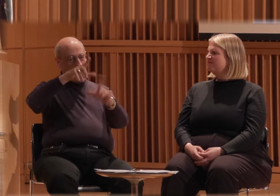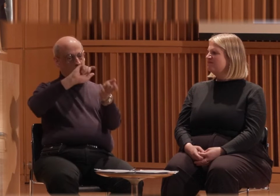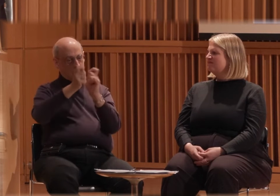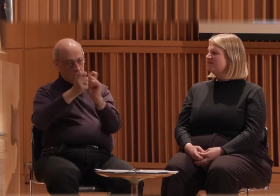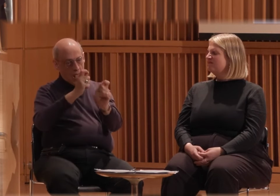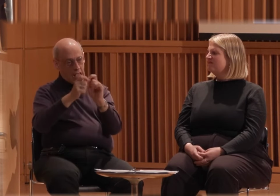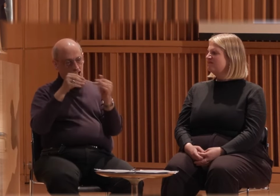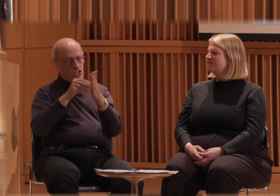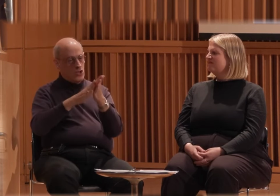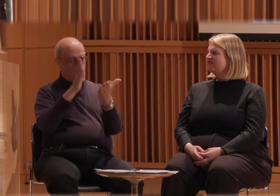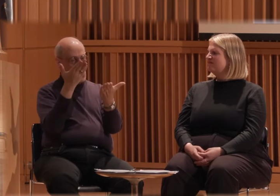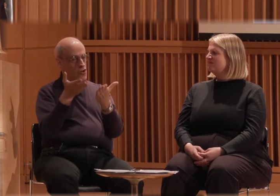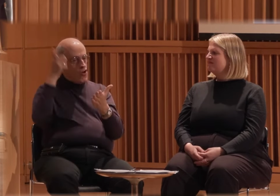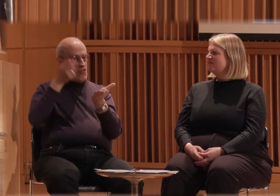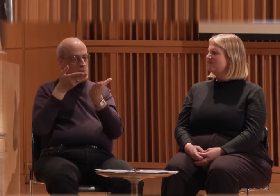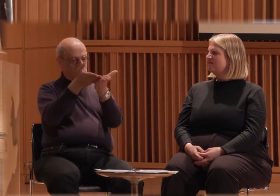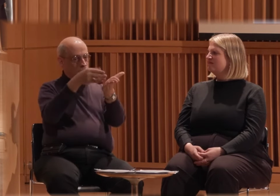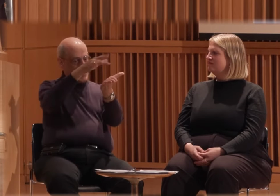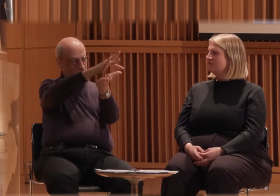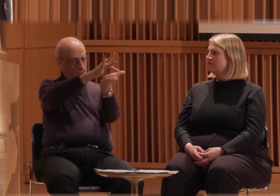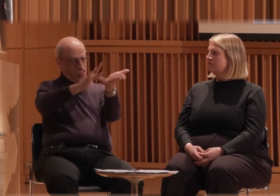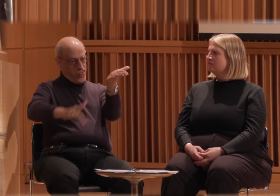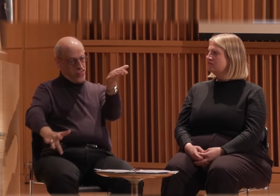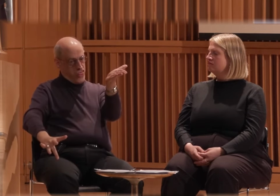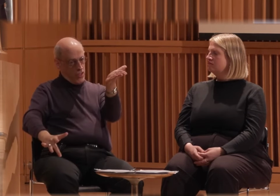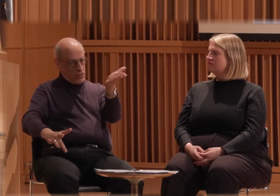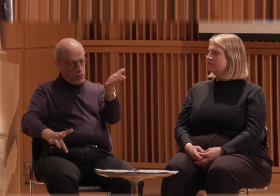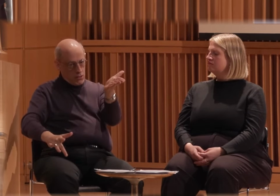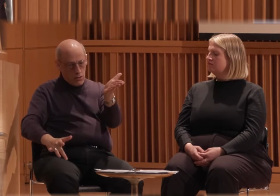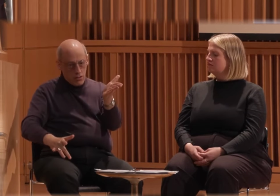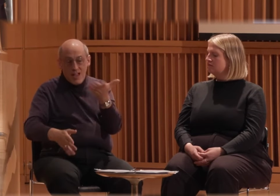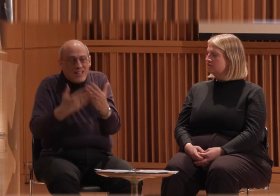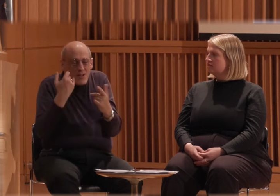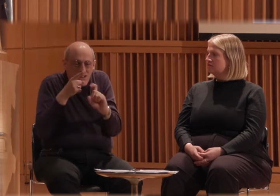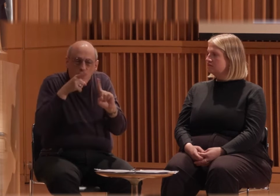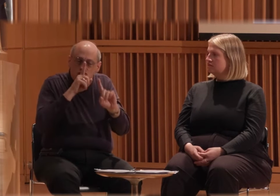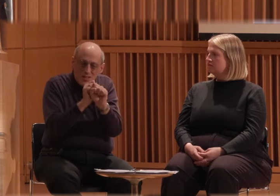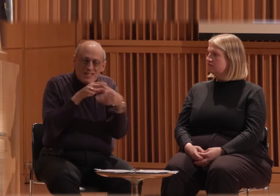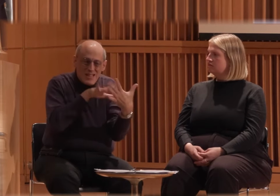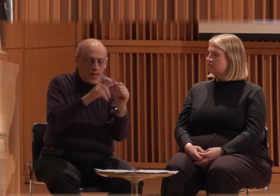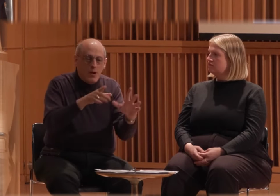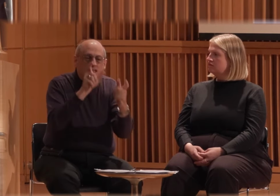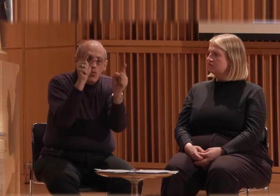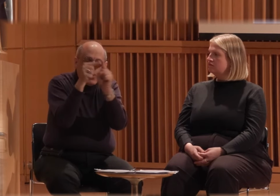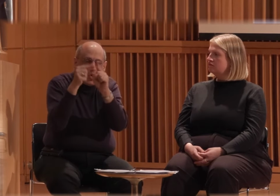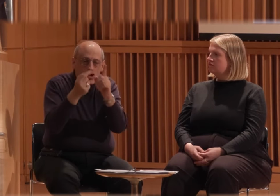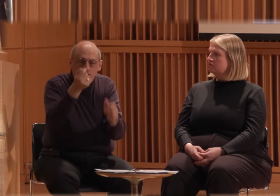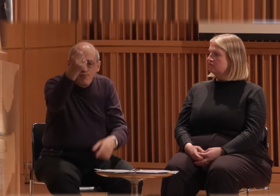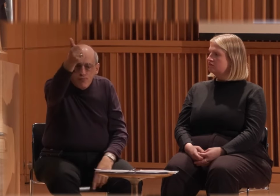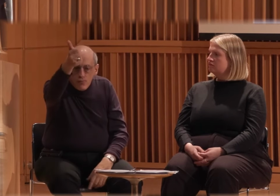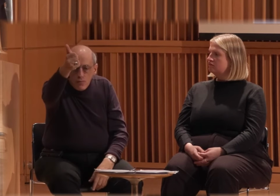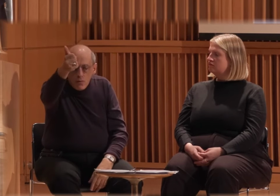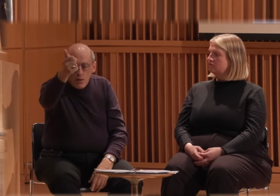in your grant proposal, regardless of whether or not that's what you're actually studying. So that's another